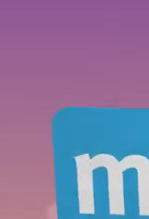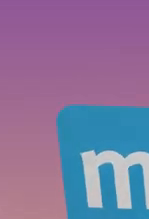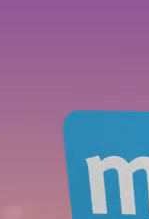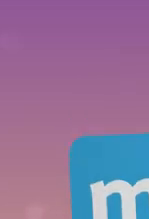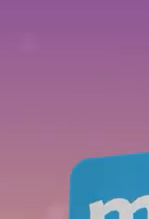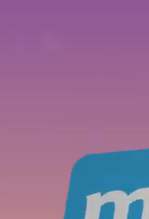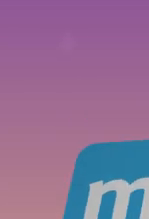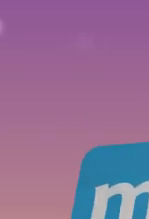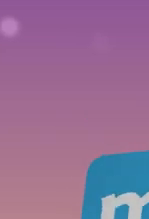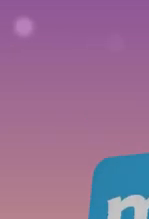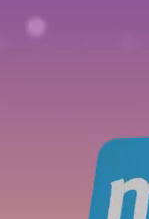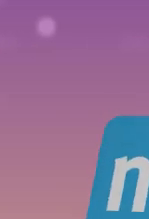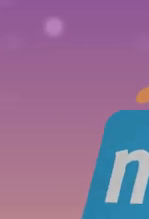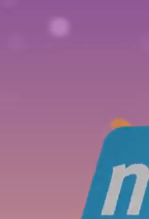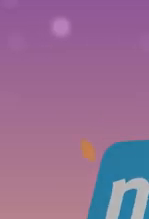Moving at home.